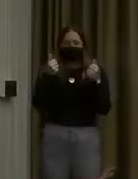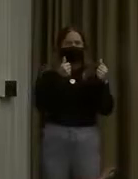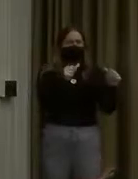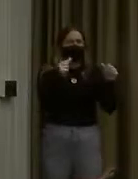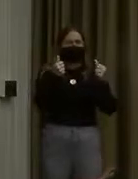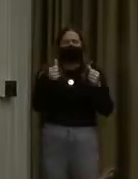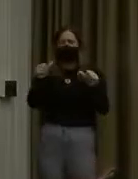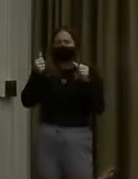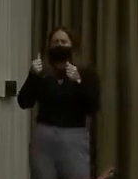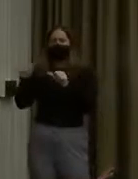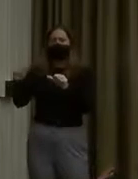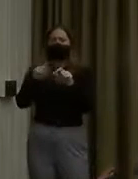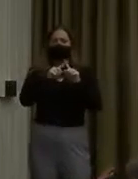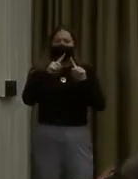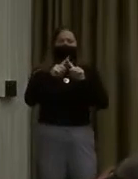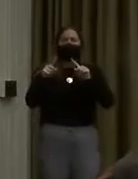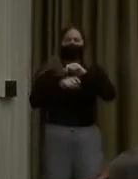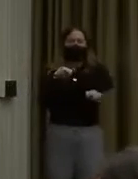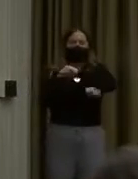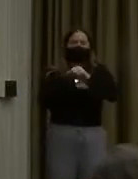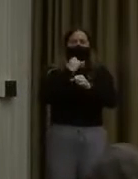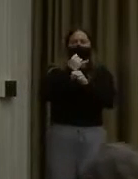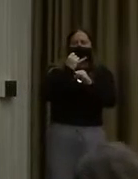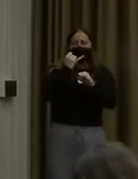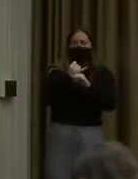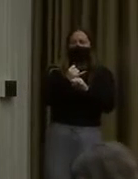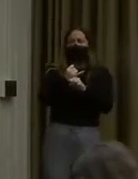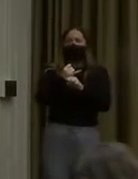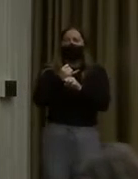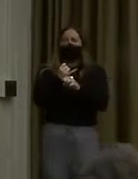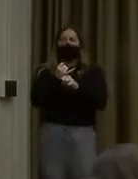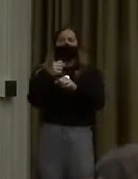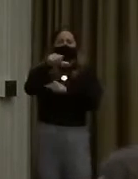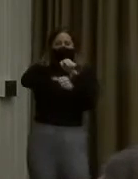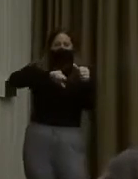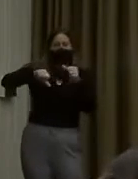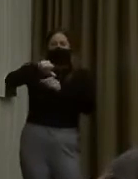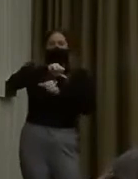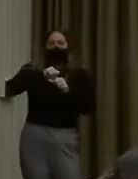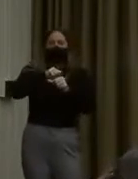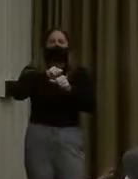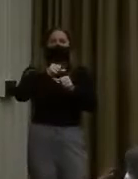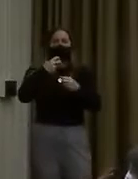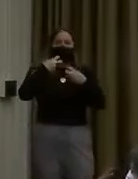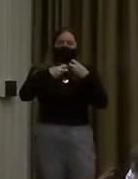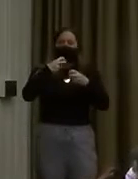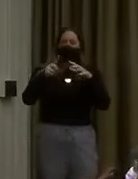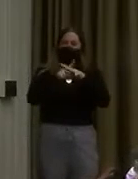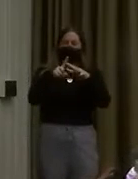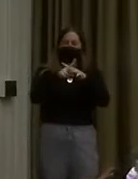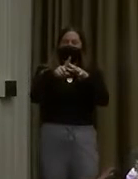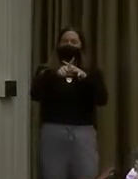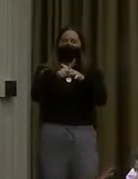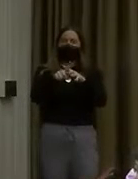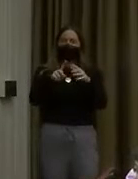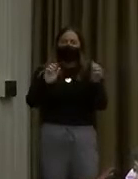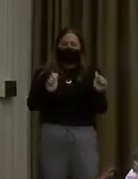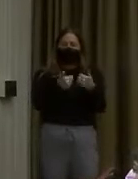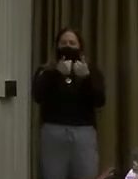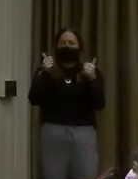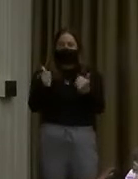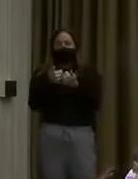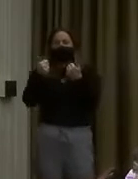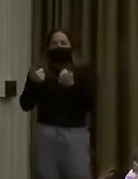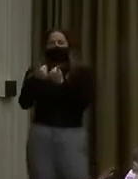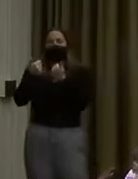and institutional and interpersonal and yes, even intrapersonal obstacles that have been hindering them. And you see beneath these